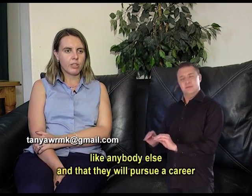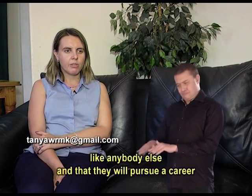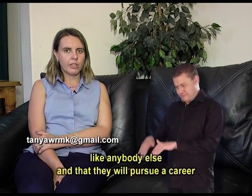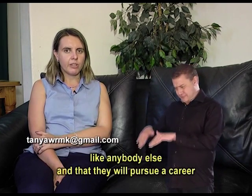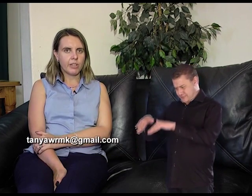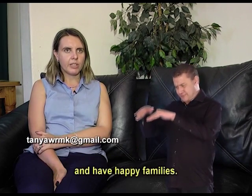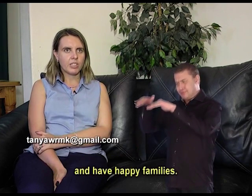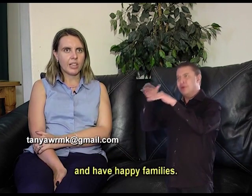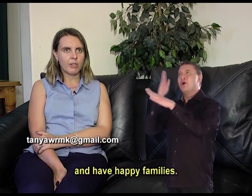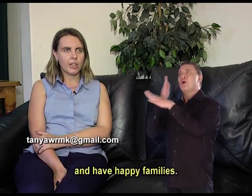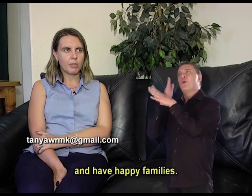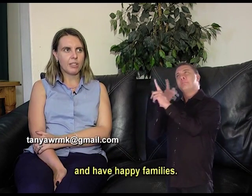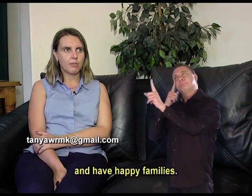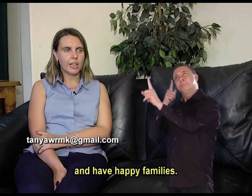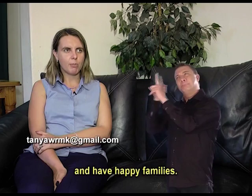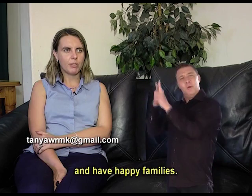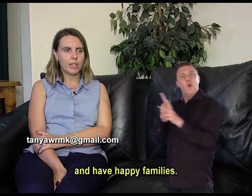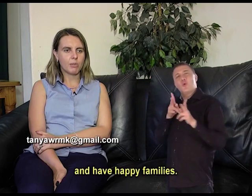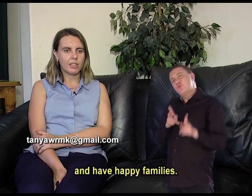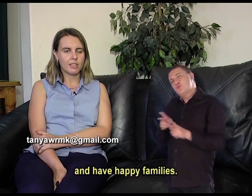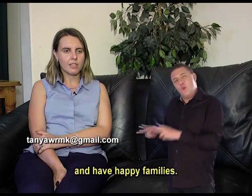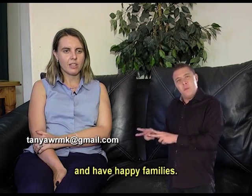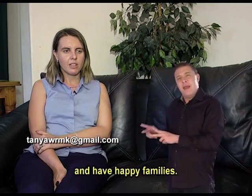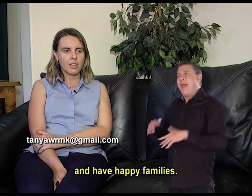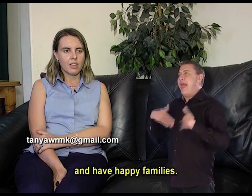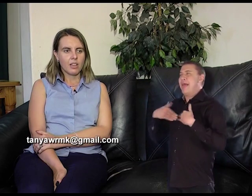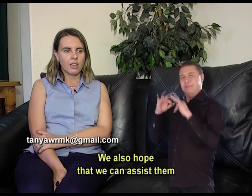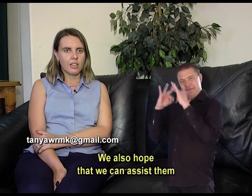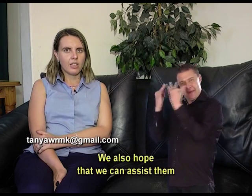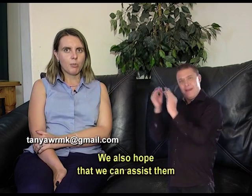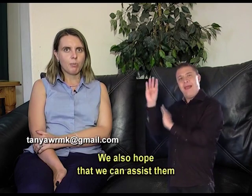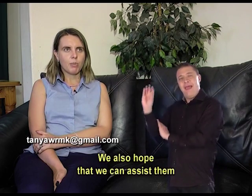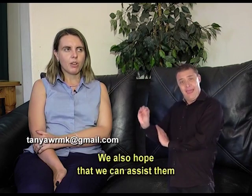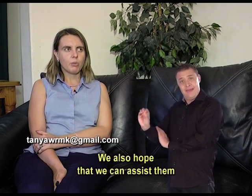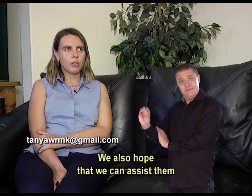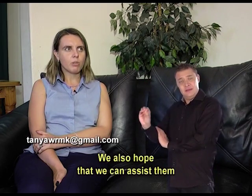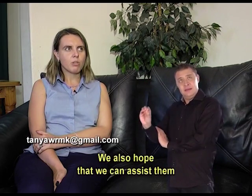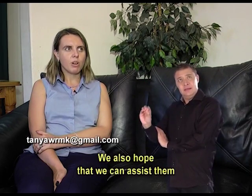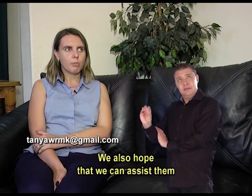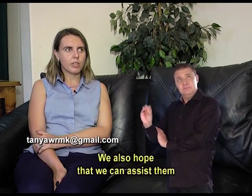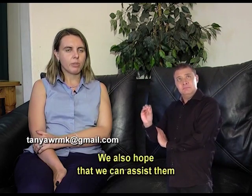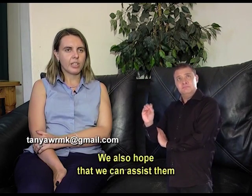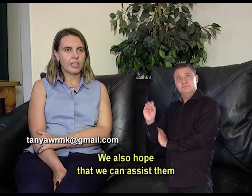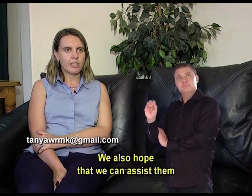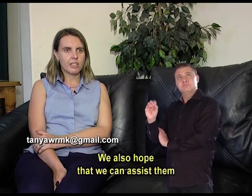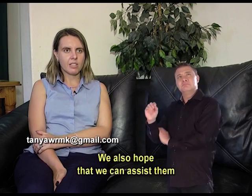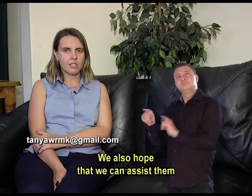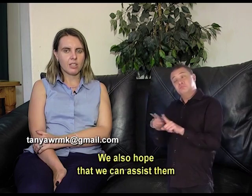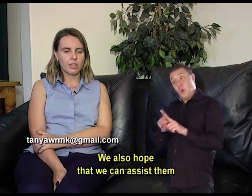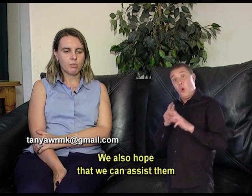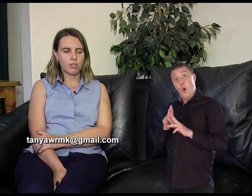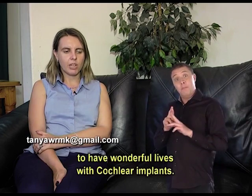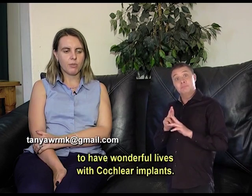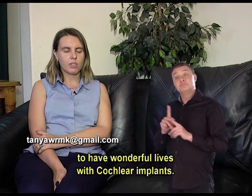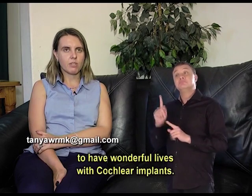pursue a career and have happy families. And we also hope that we can